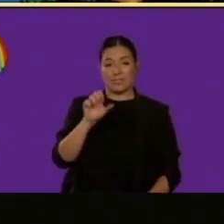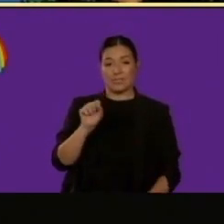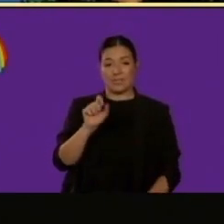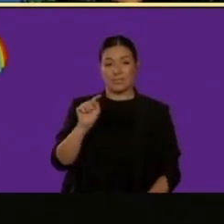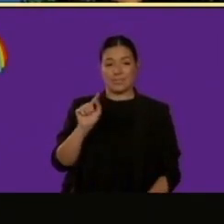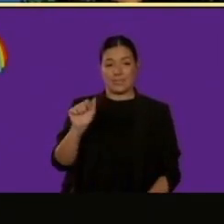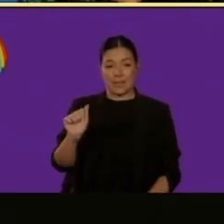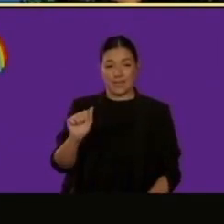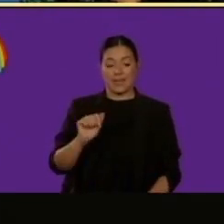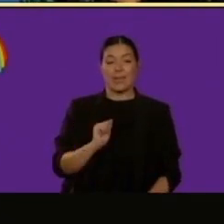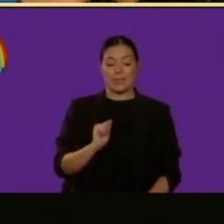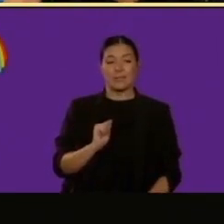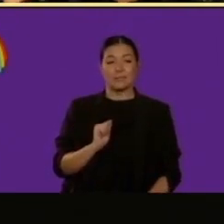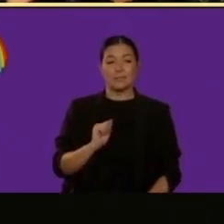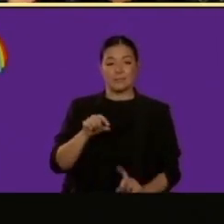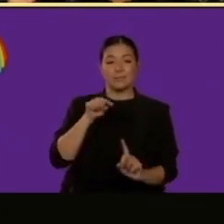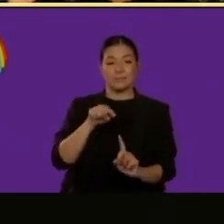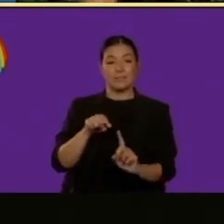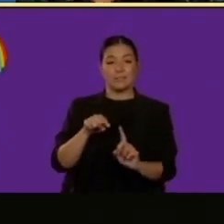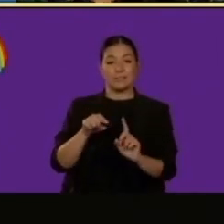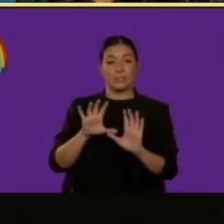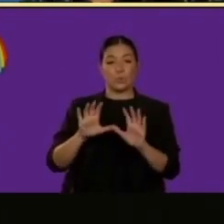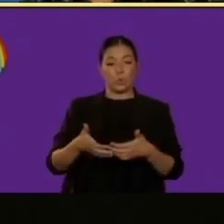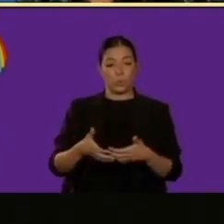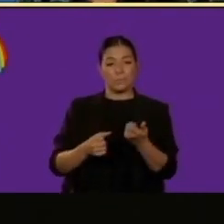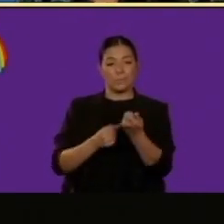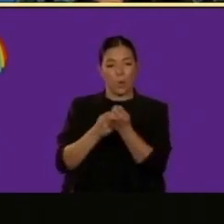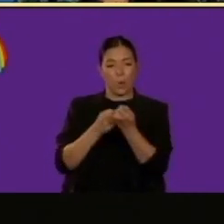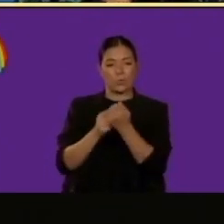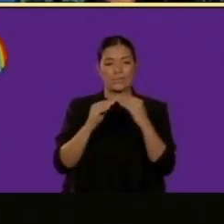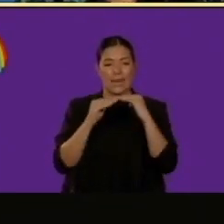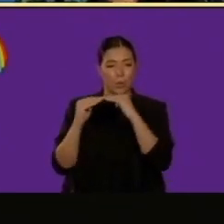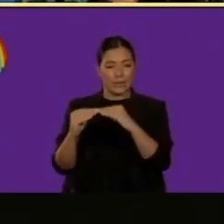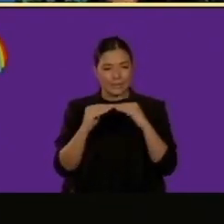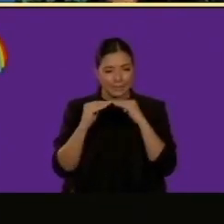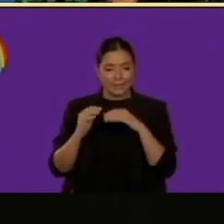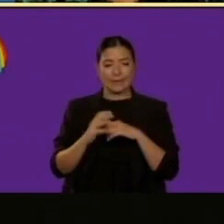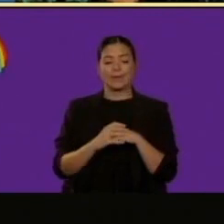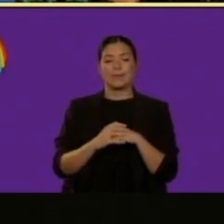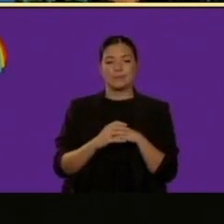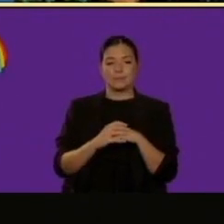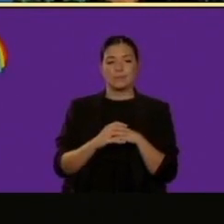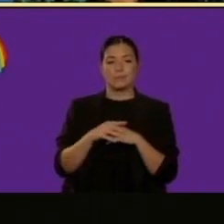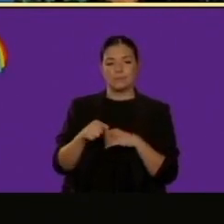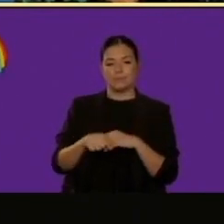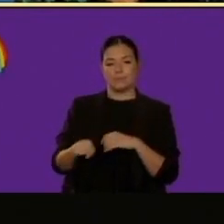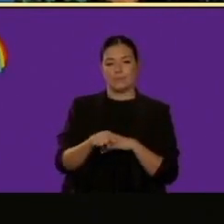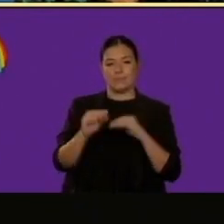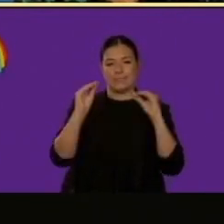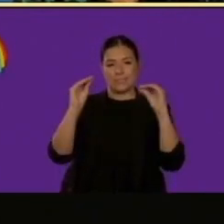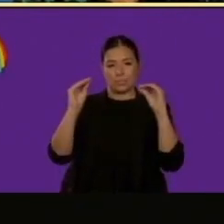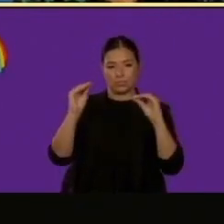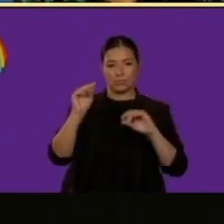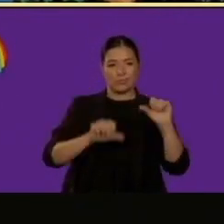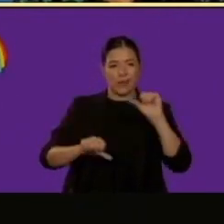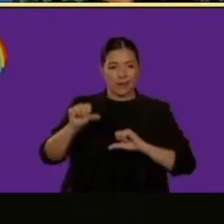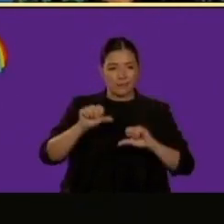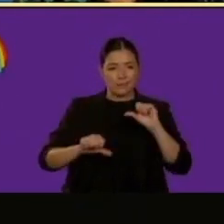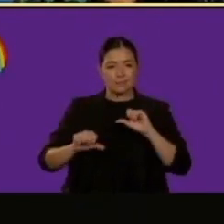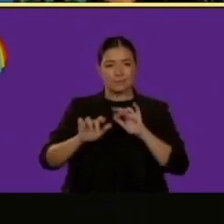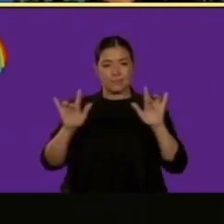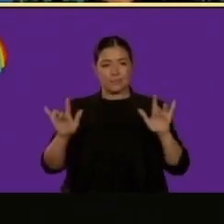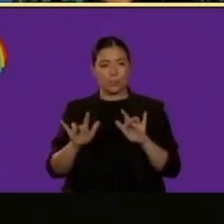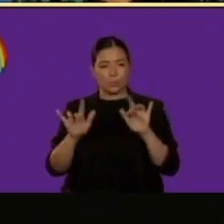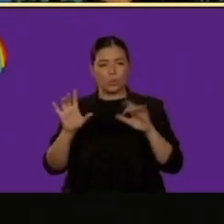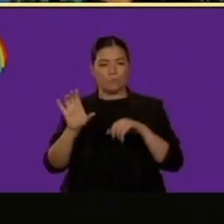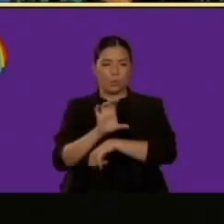personalities, and Esas palabras se convirtieron these en words colores para sus personajes. turned into colors for Hicimos their muchas más characters. formas We did